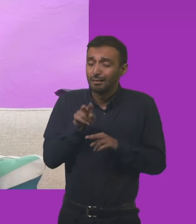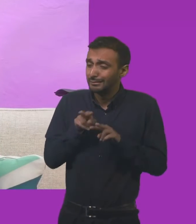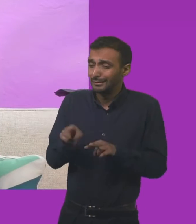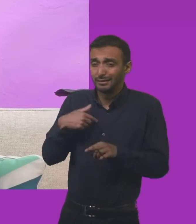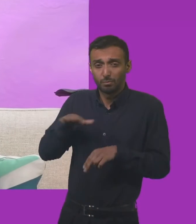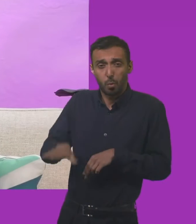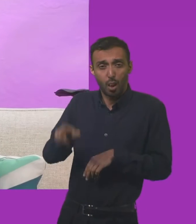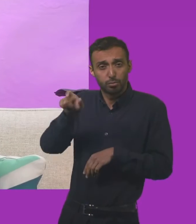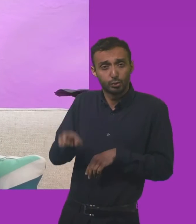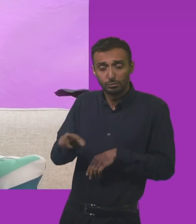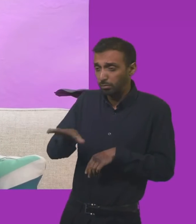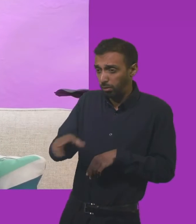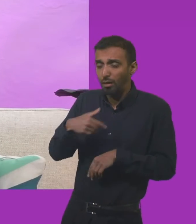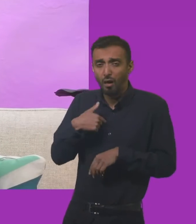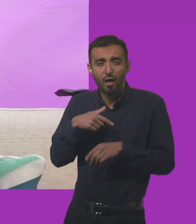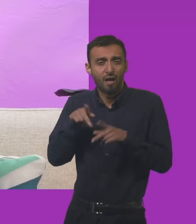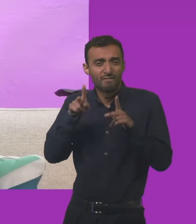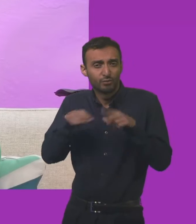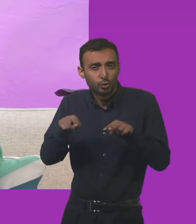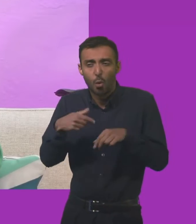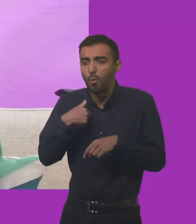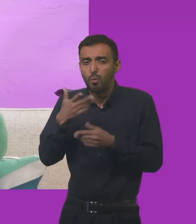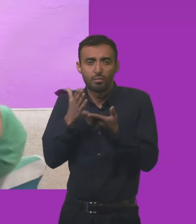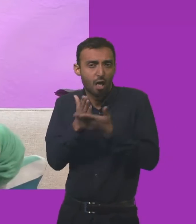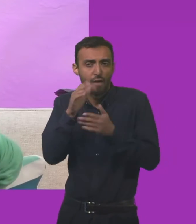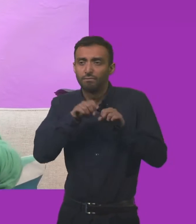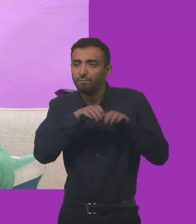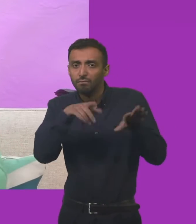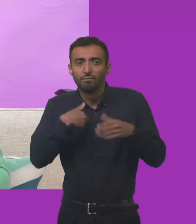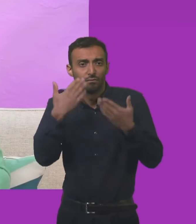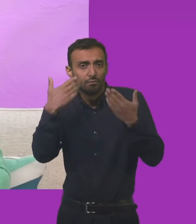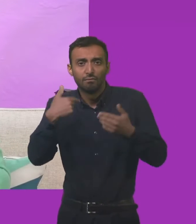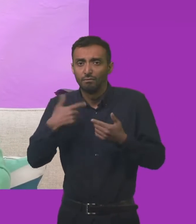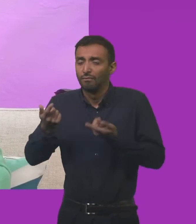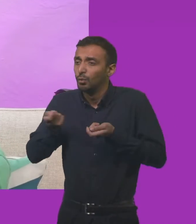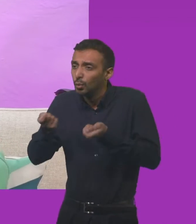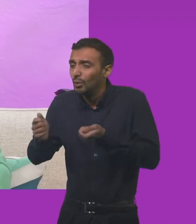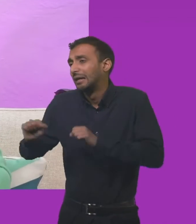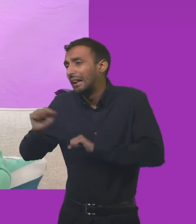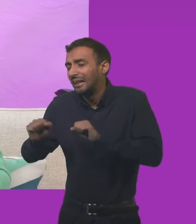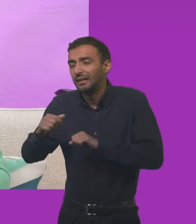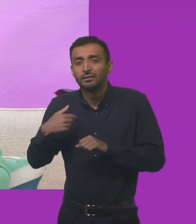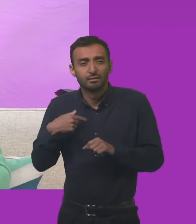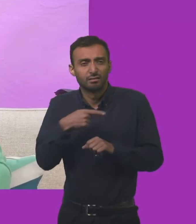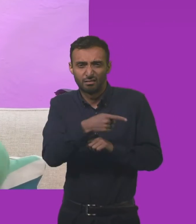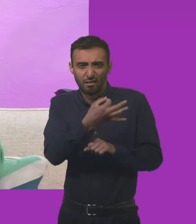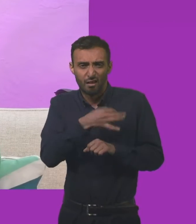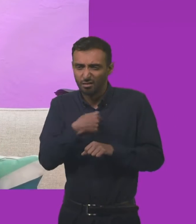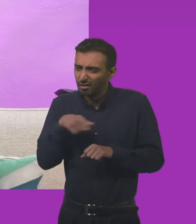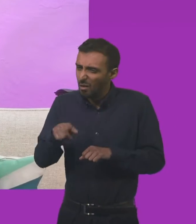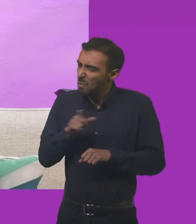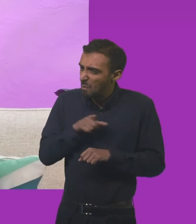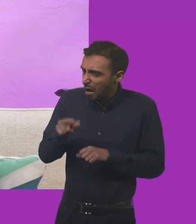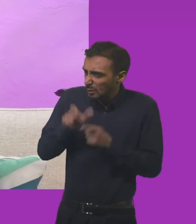doing videos, I go live showing myself cooking and cleaning and doing housework, and people are like, why are you doing that? Why isn't your husband helping you? I'm like, because I'm